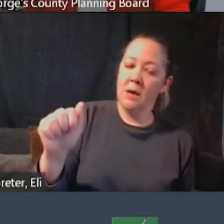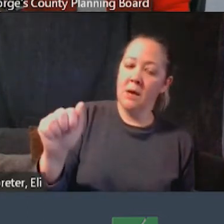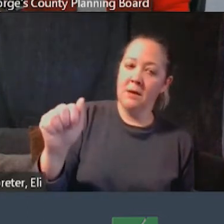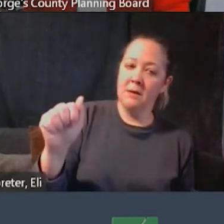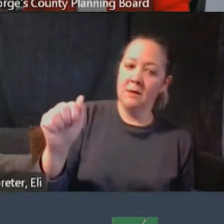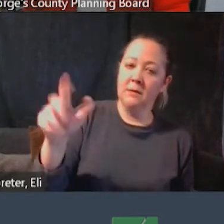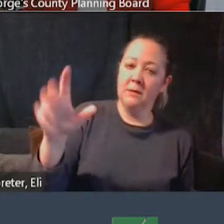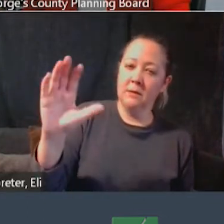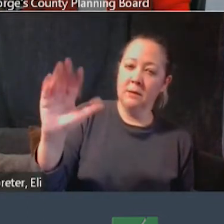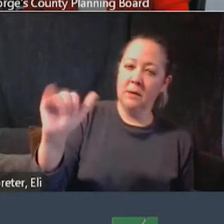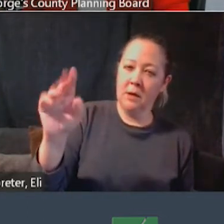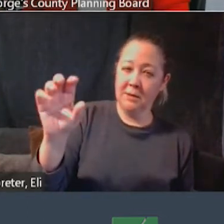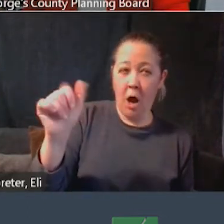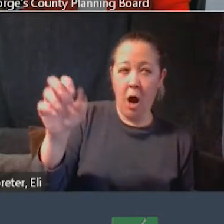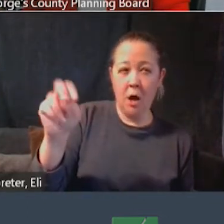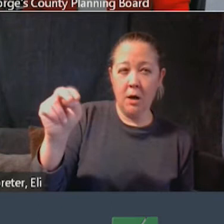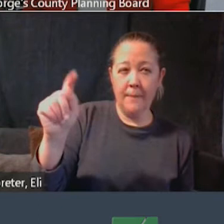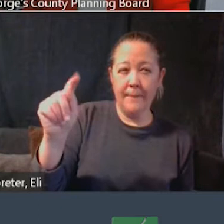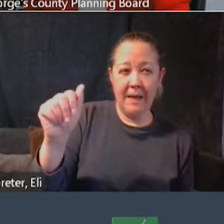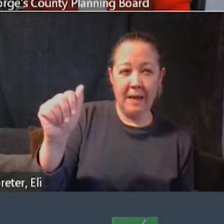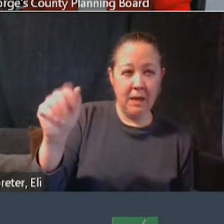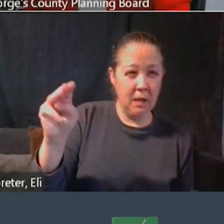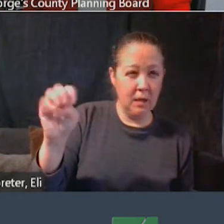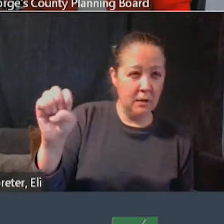Reynolds Cantave, or it's Cantave, I'm not sure.